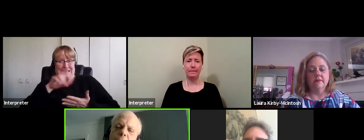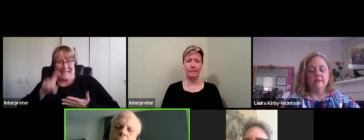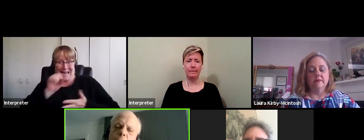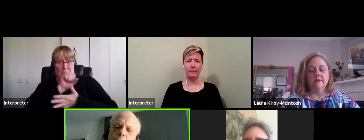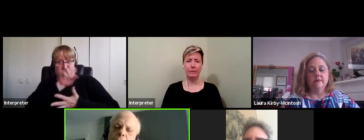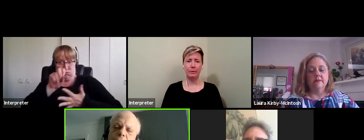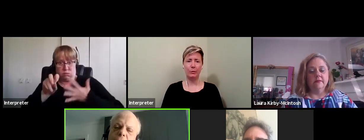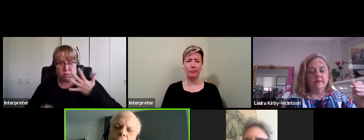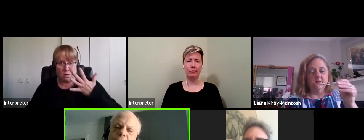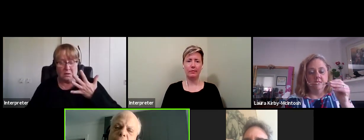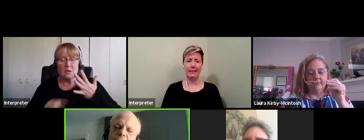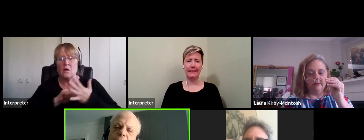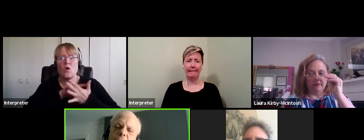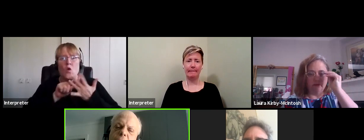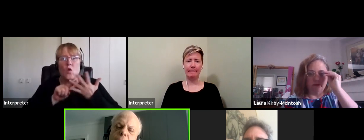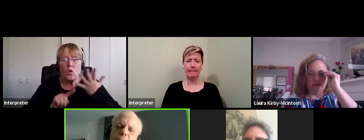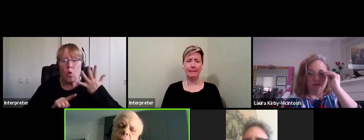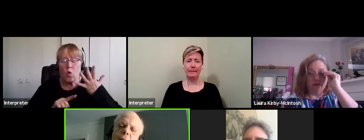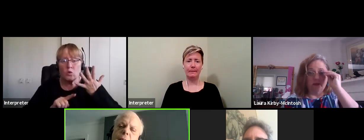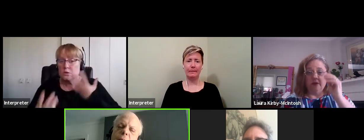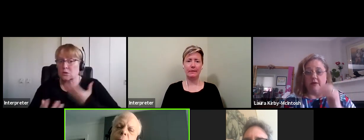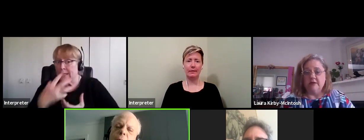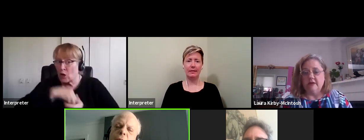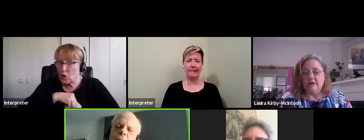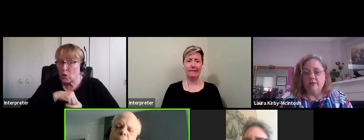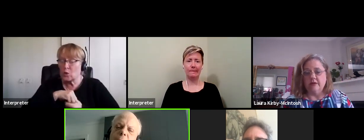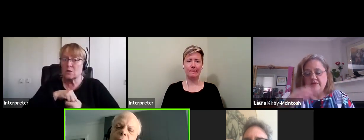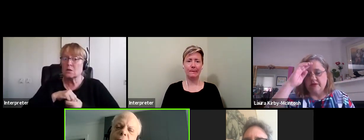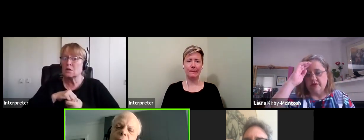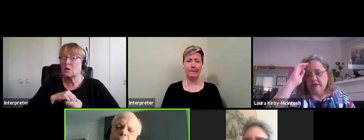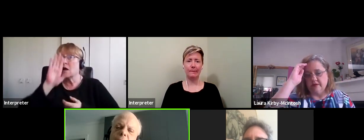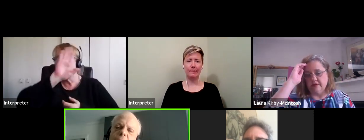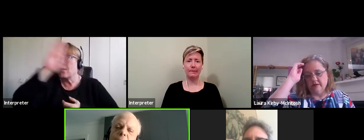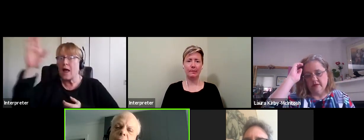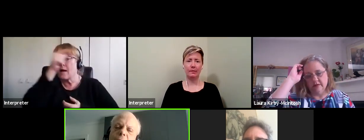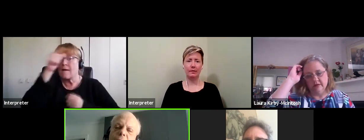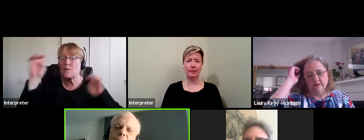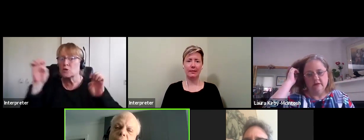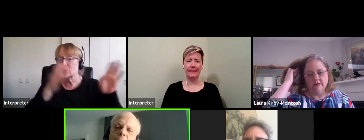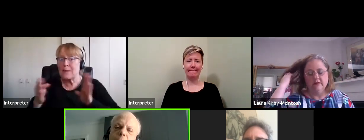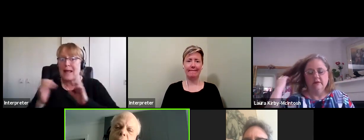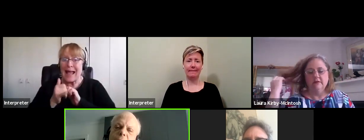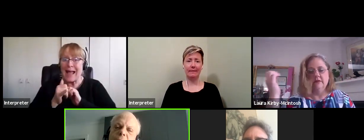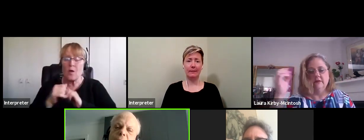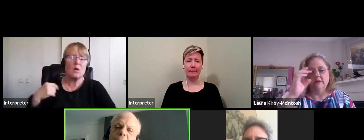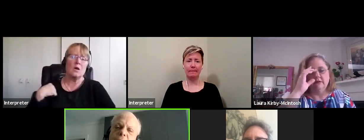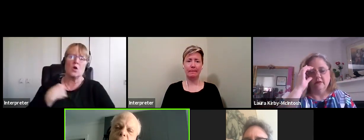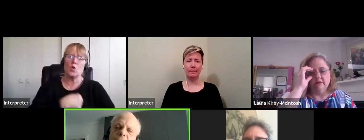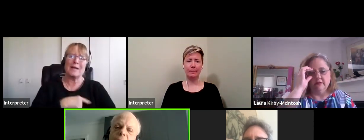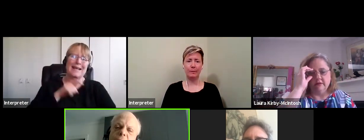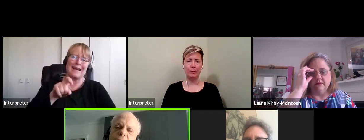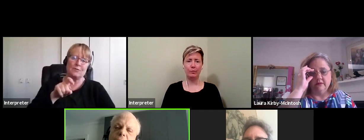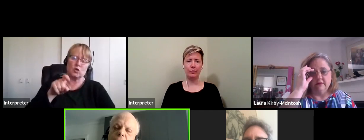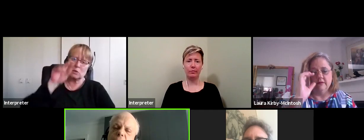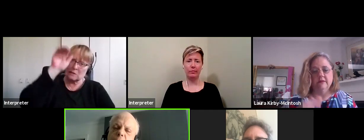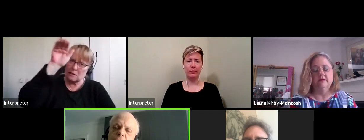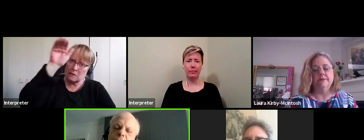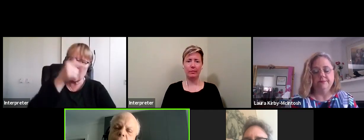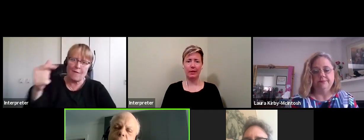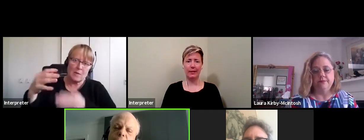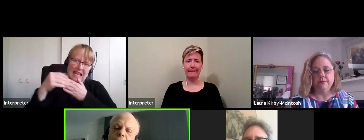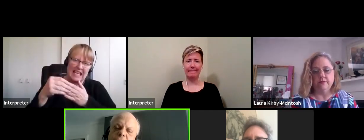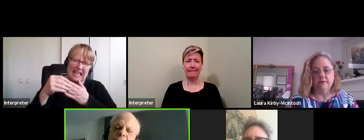forum, will not get effectively included in emergency planning unless government leads unless a